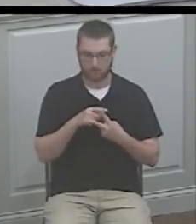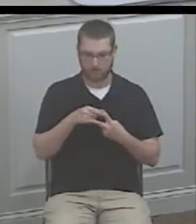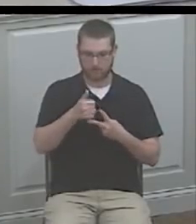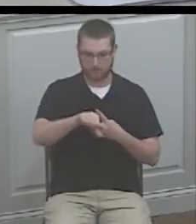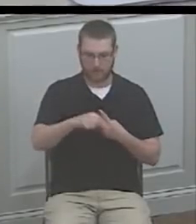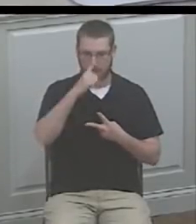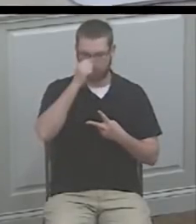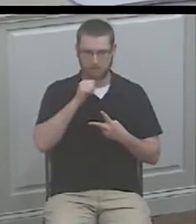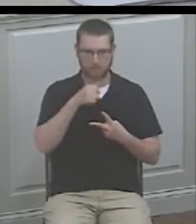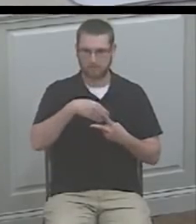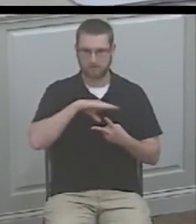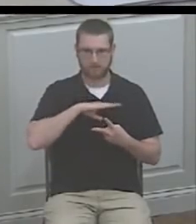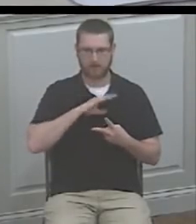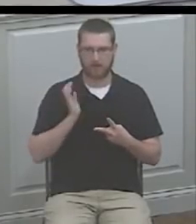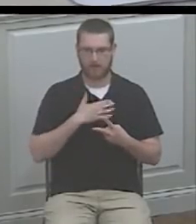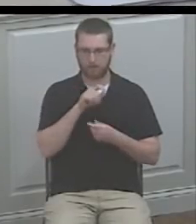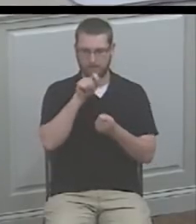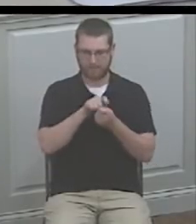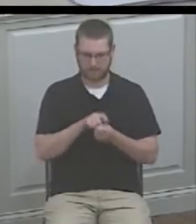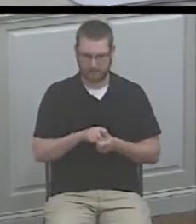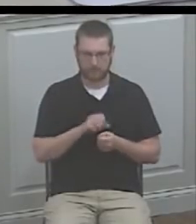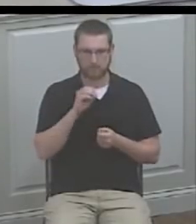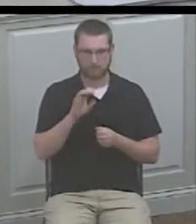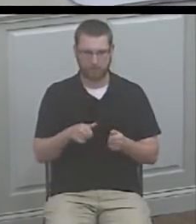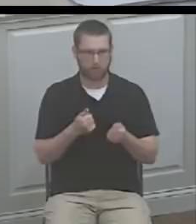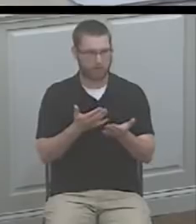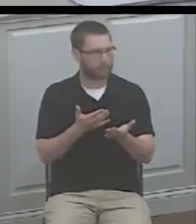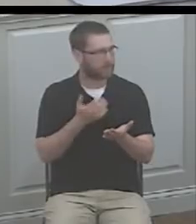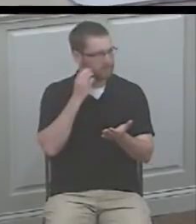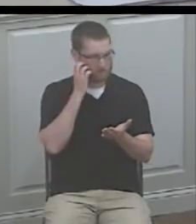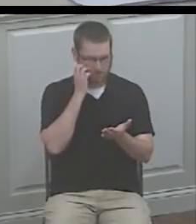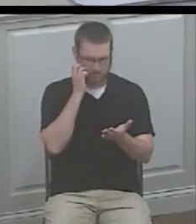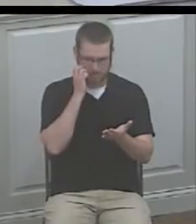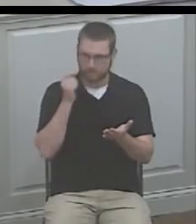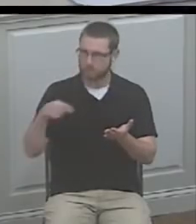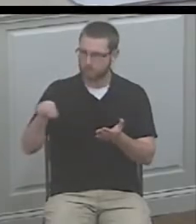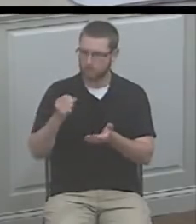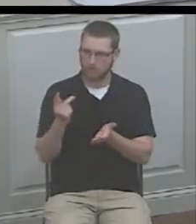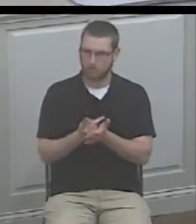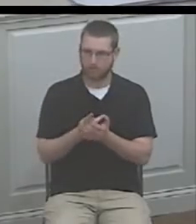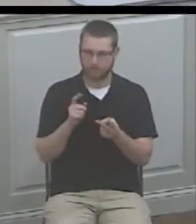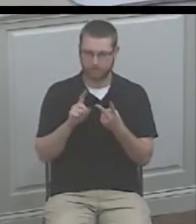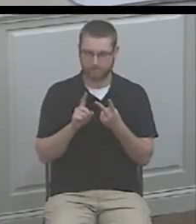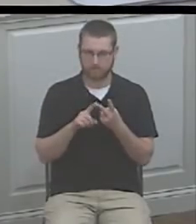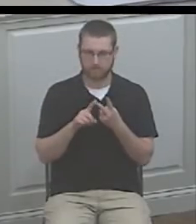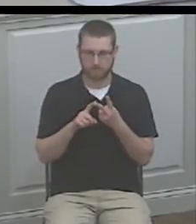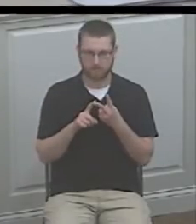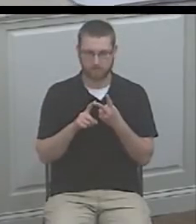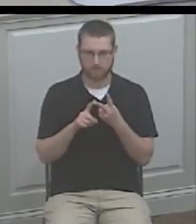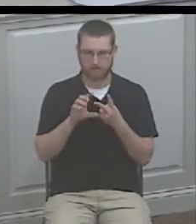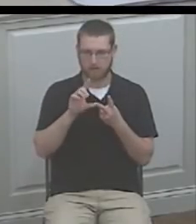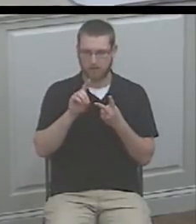rejected because it did not meet specifications. Therefore, we recommend that you approve Finley